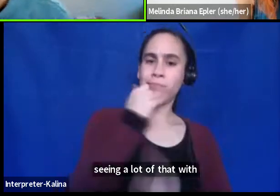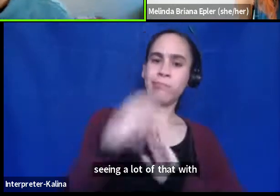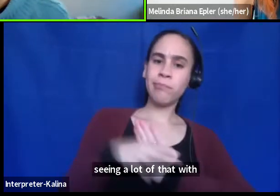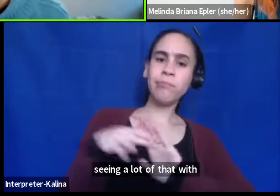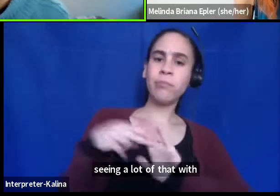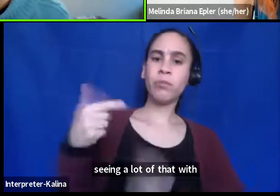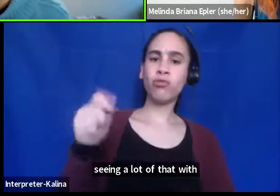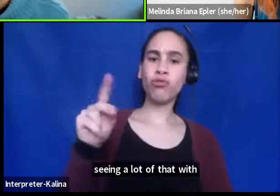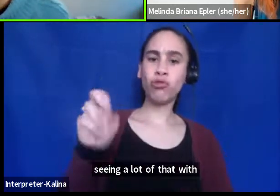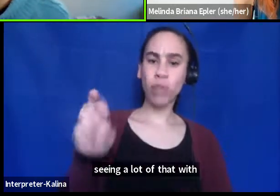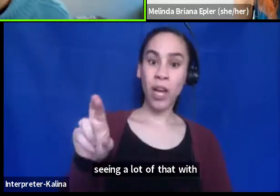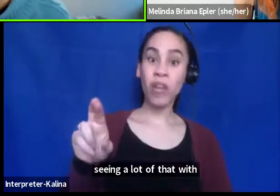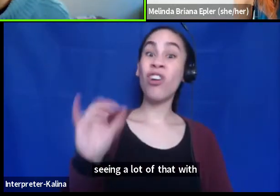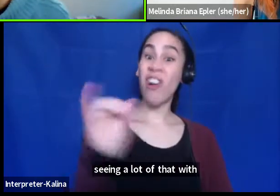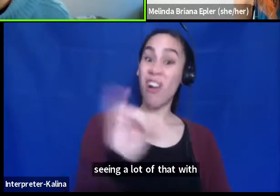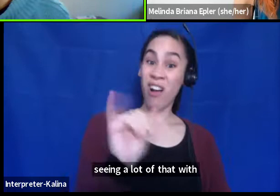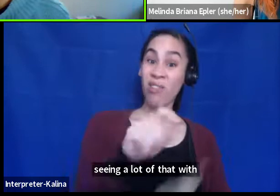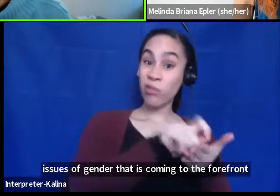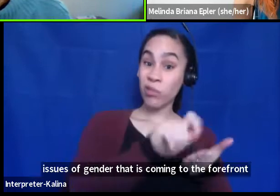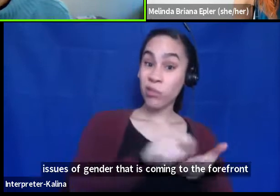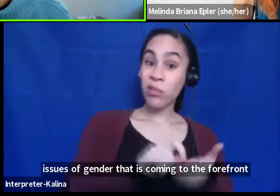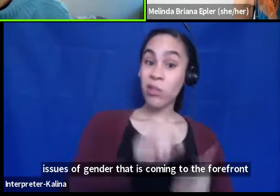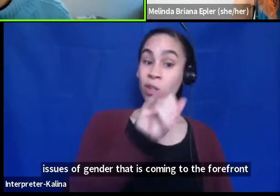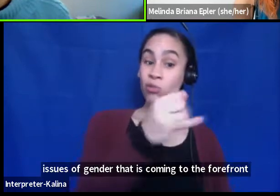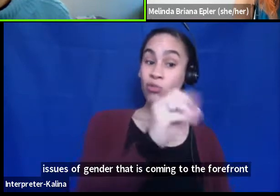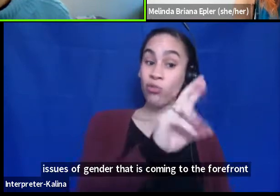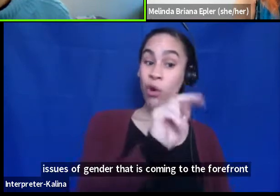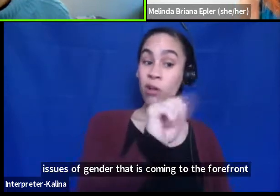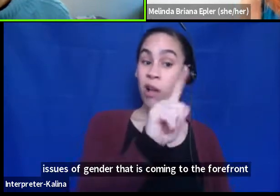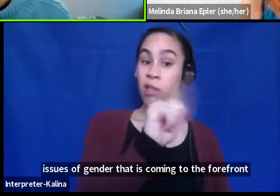journalism, there's a lot of that. So that stands out as one